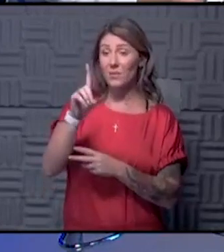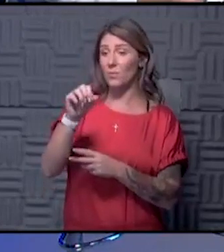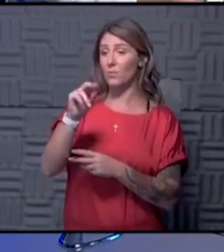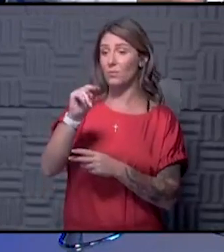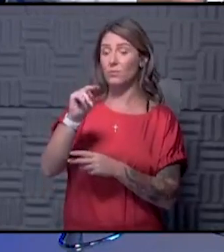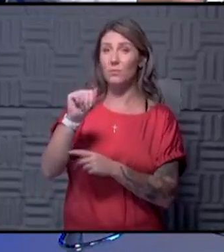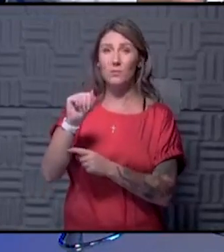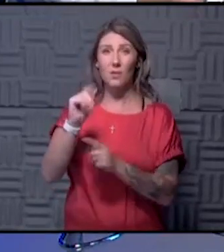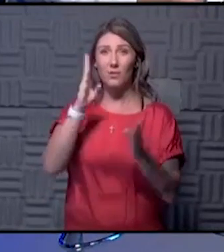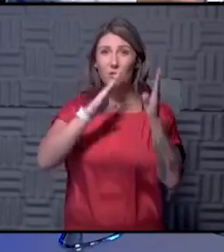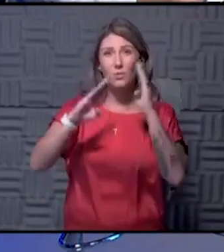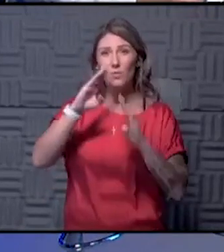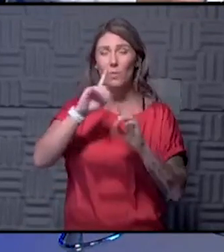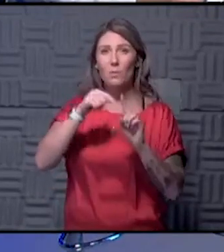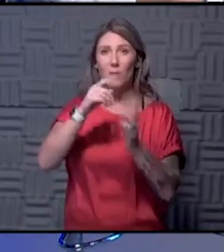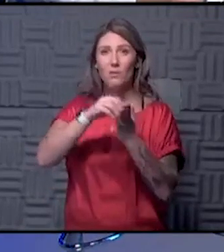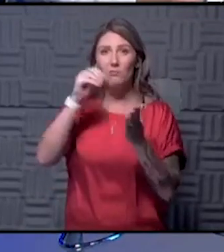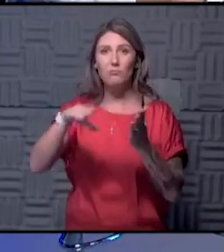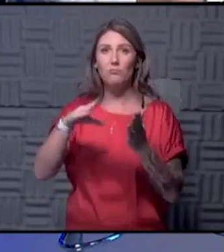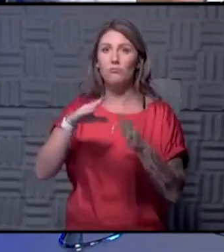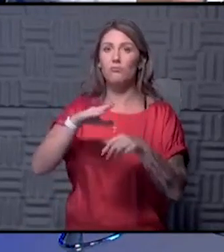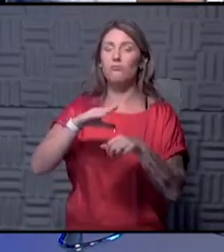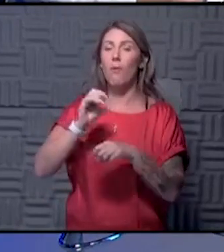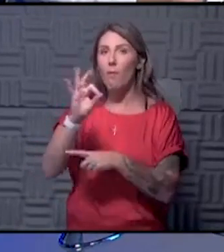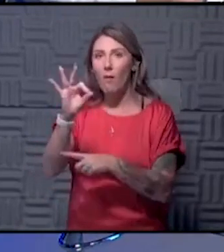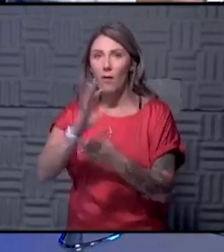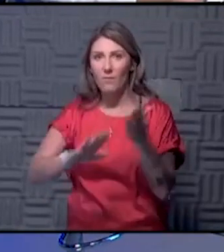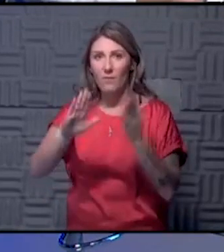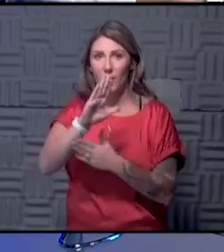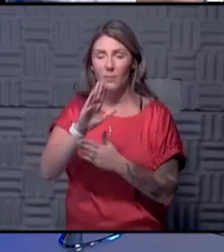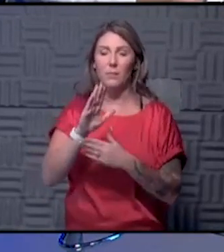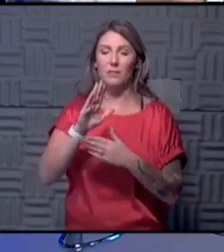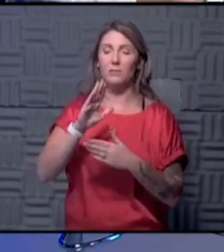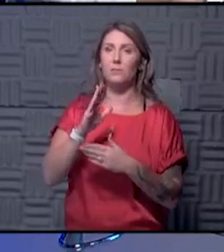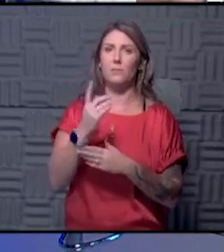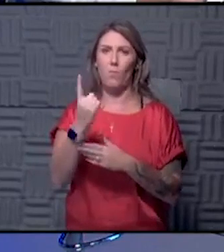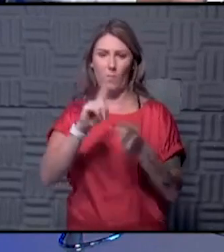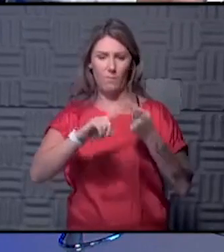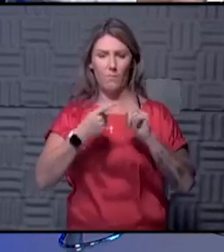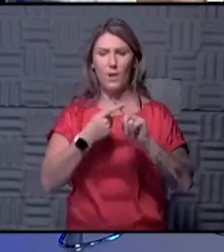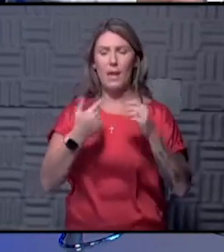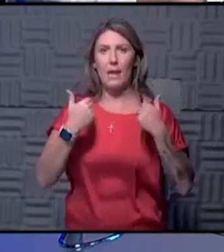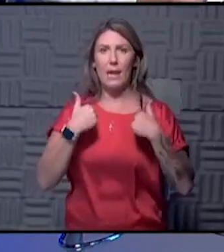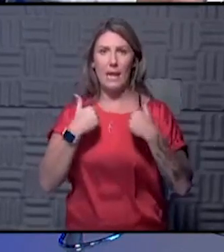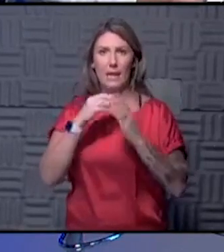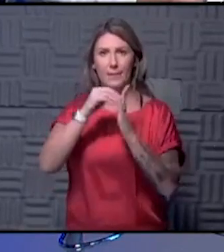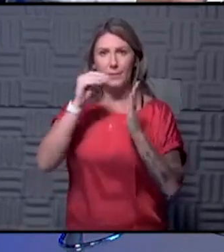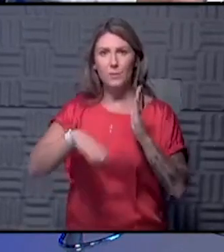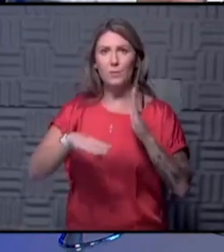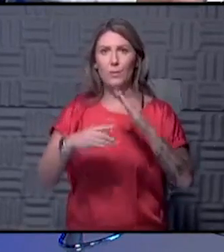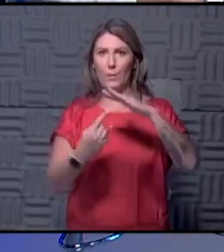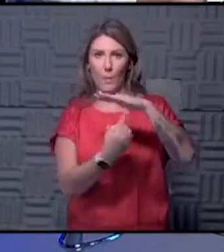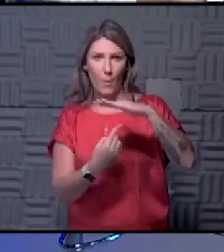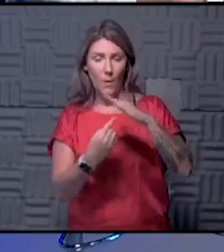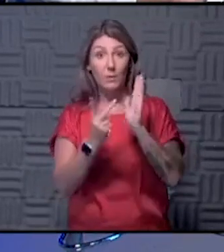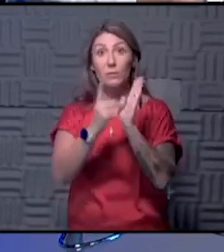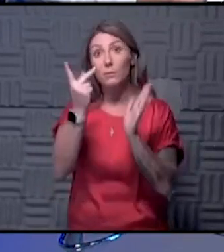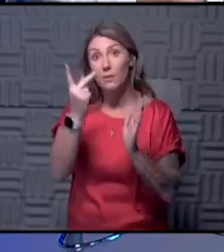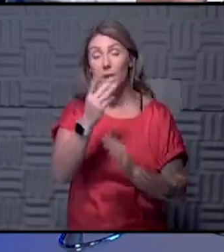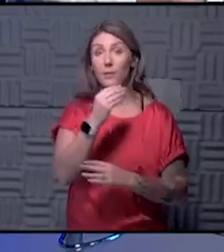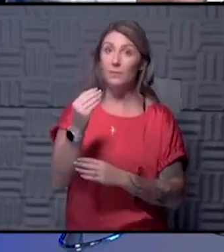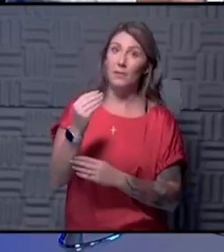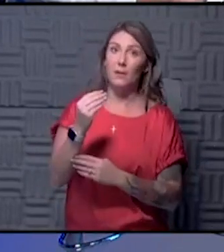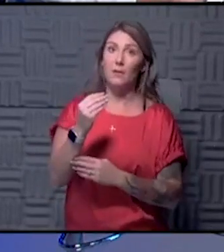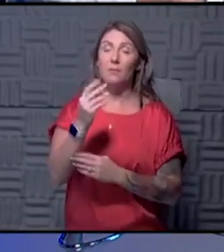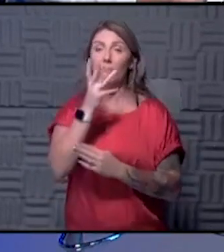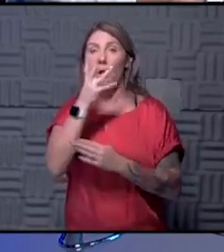about students that are off campus, and she talks about a friend who had a student that was quarantined twice, and mom and dad run food by